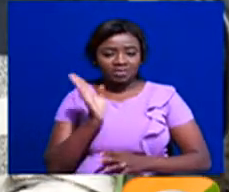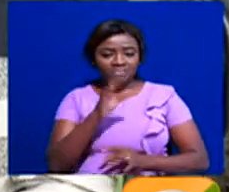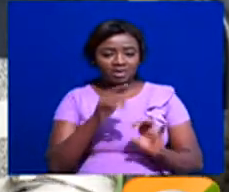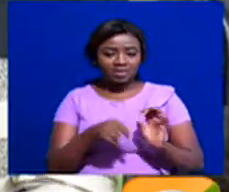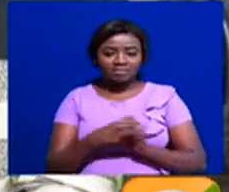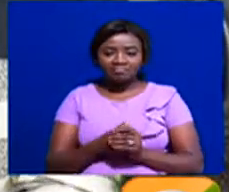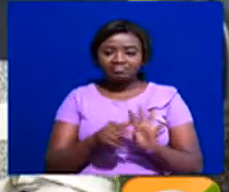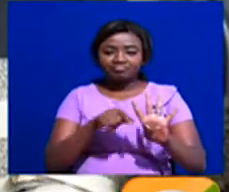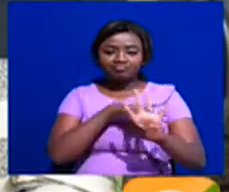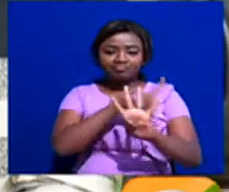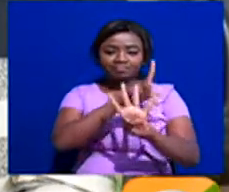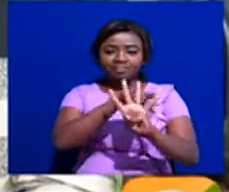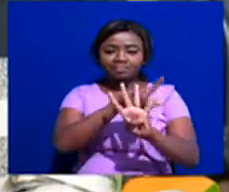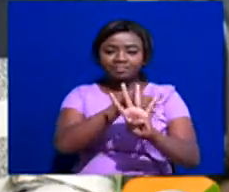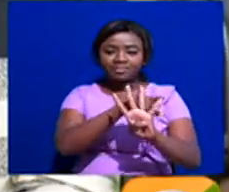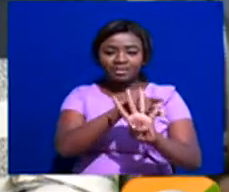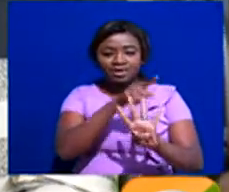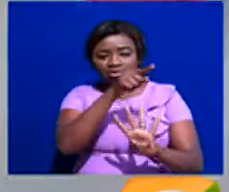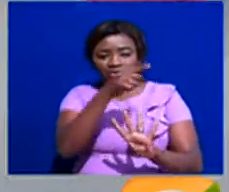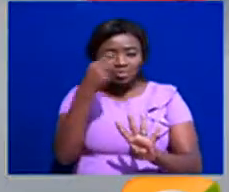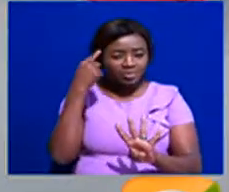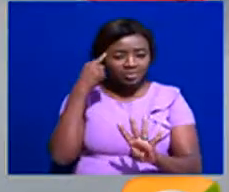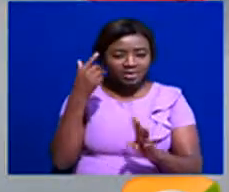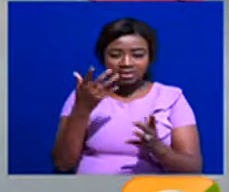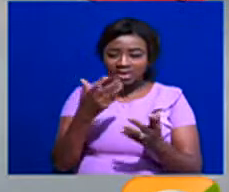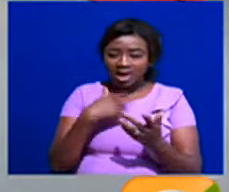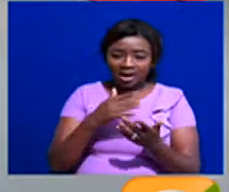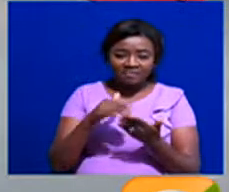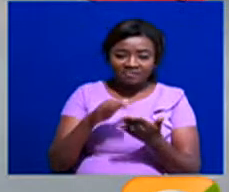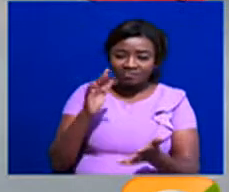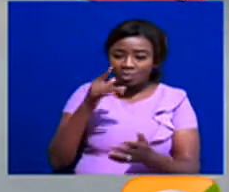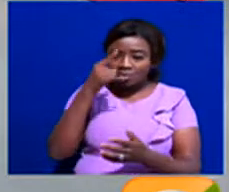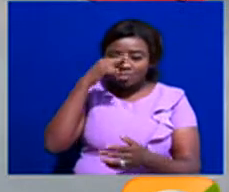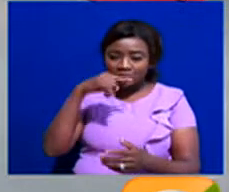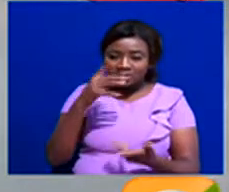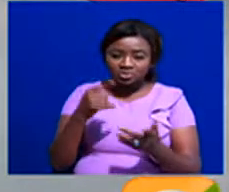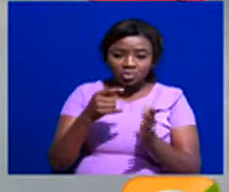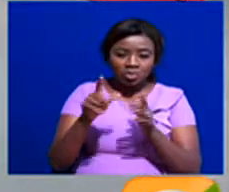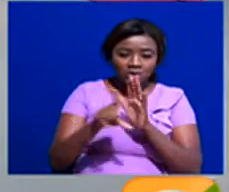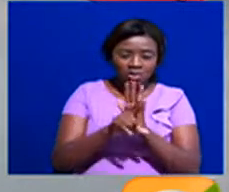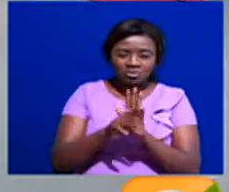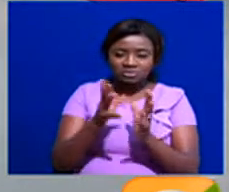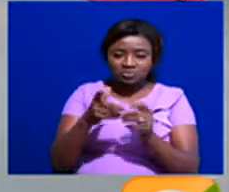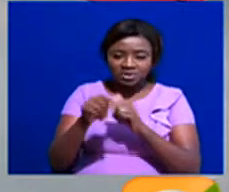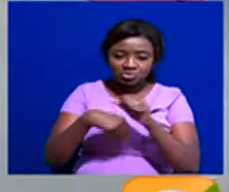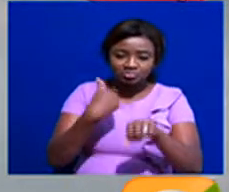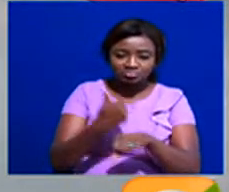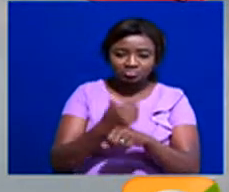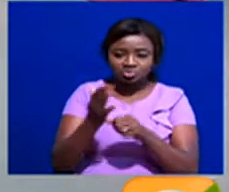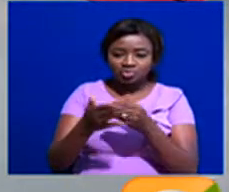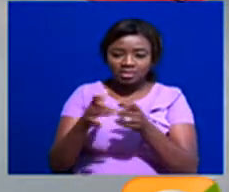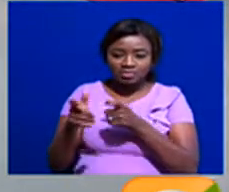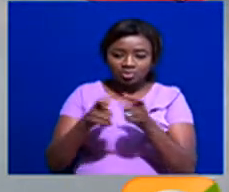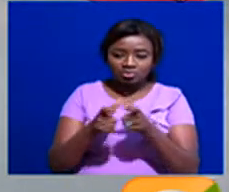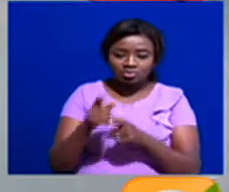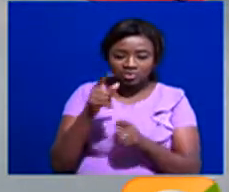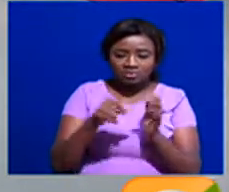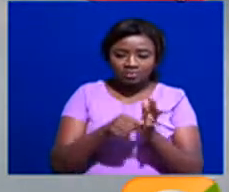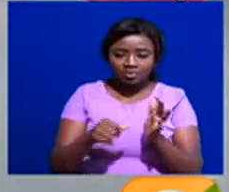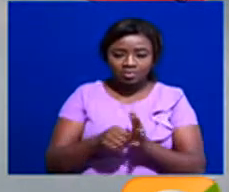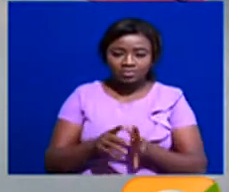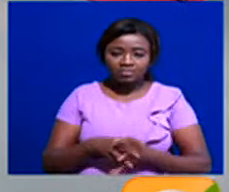conversation. Dorcas, is there any sort of more policies or legislation that needs to be put in place to further help the fight against tobacco